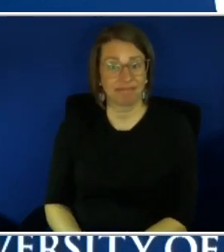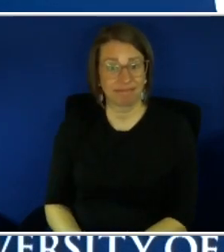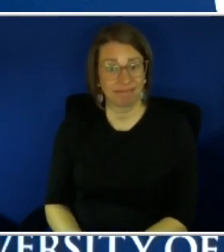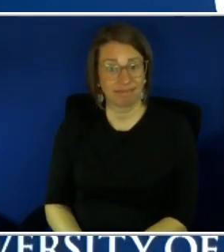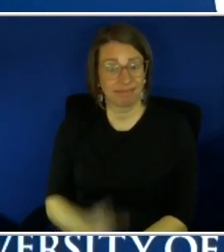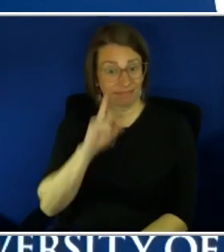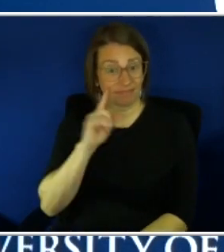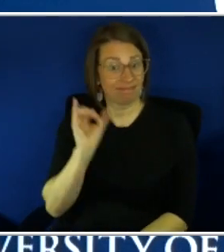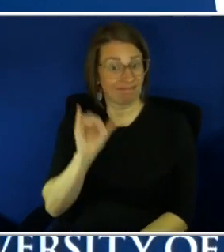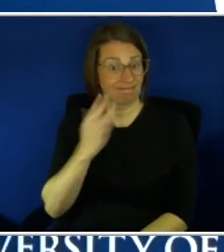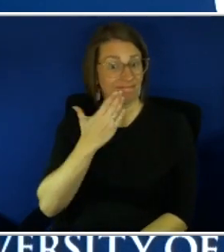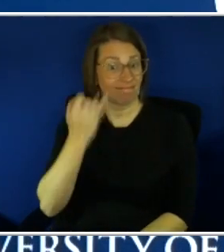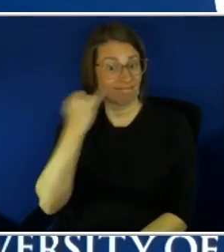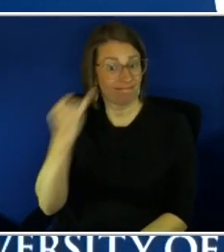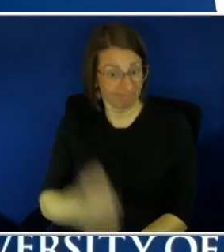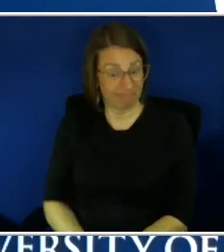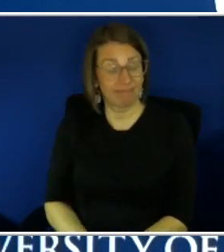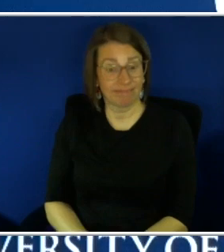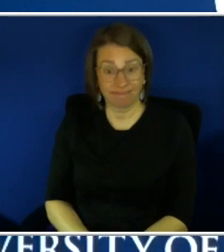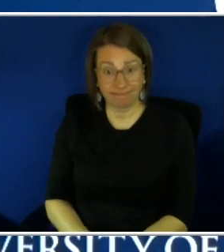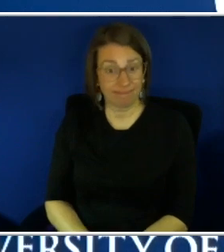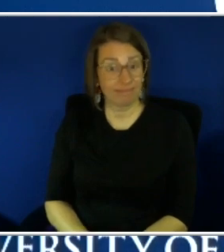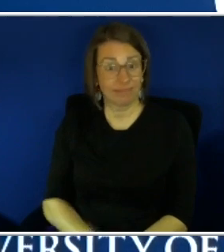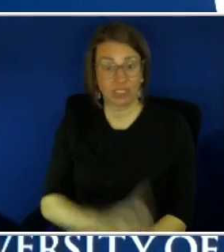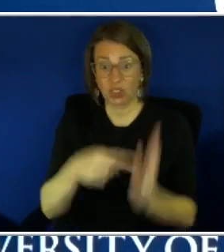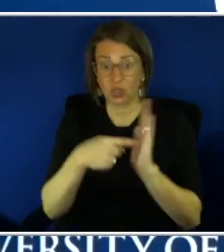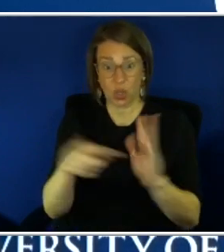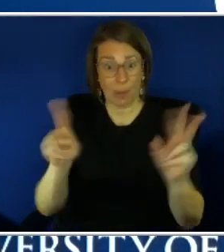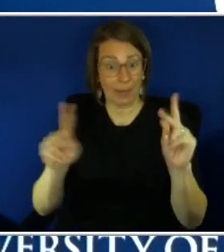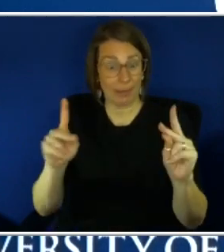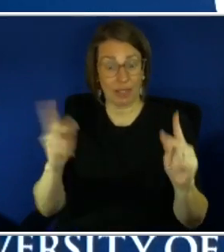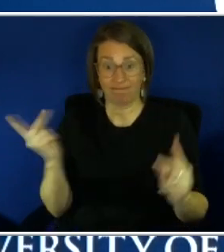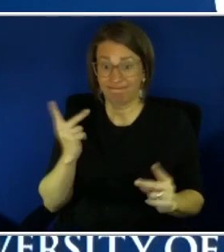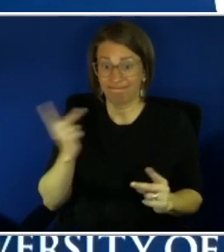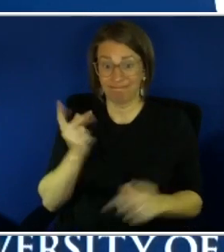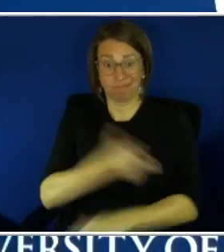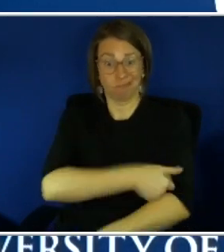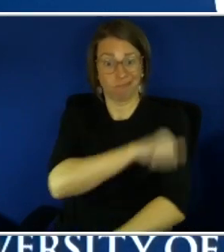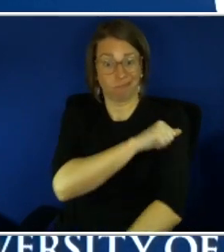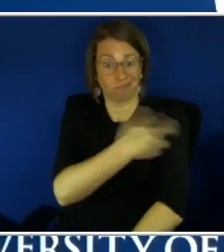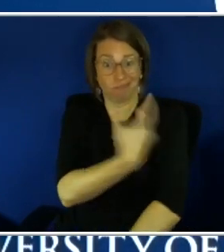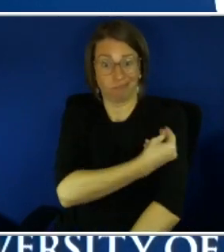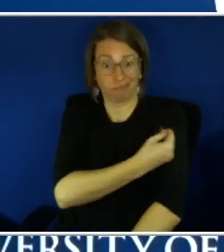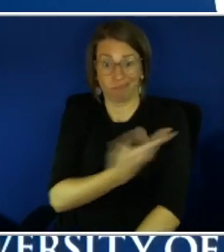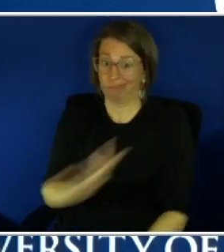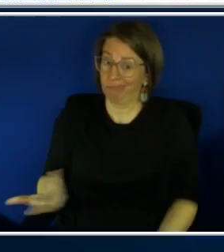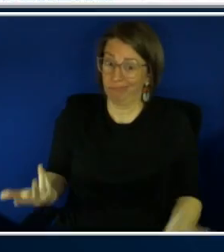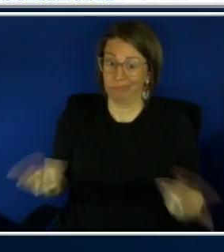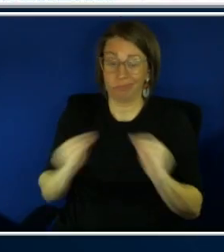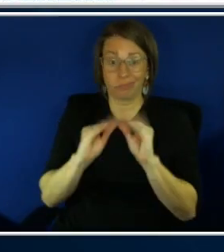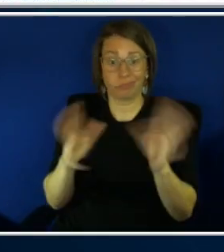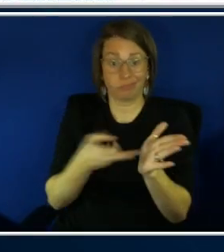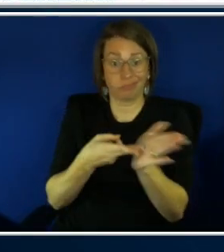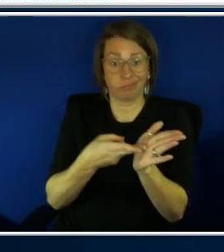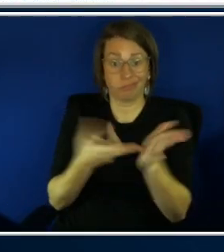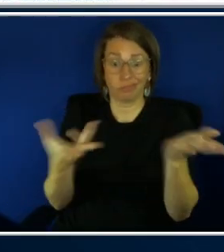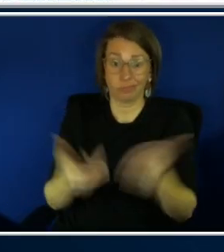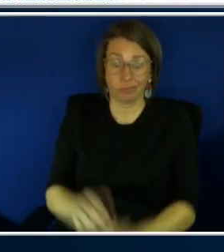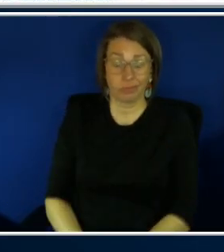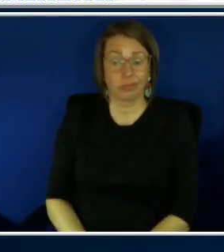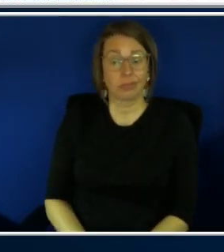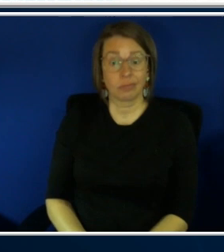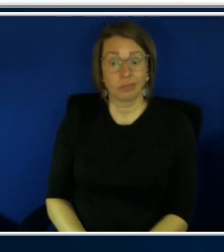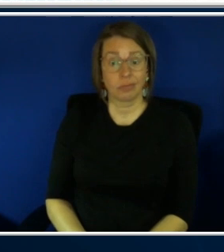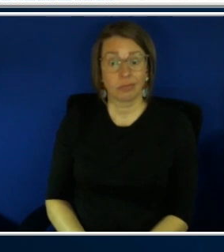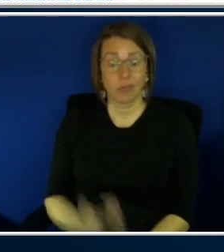to just show the people that we are getting it and being transparent and able to do it as well. I think that's awesome. We know that